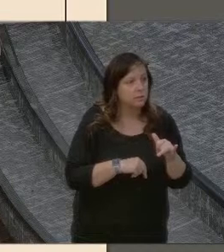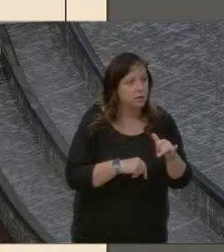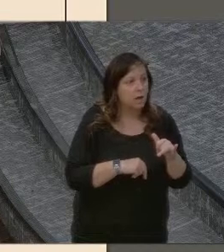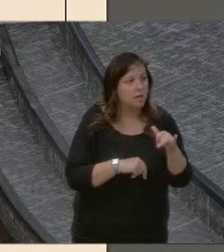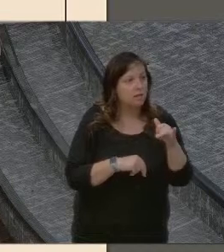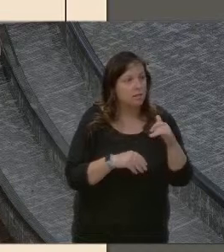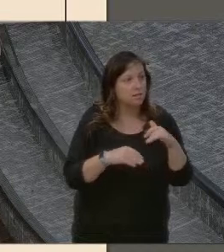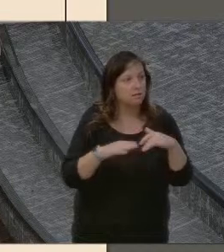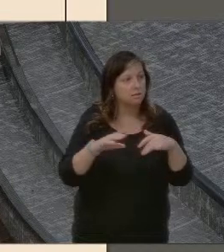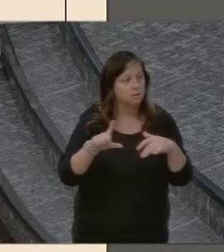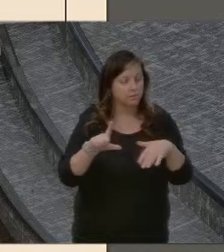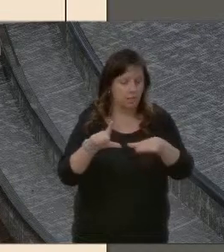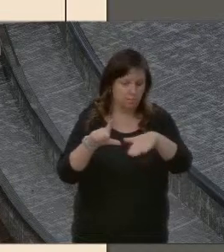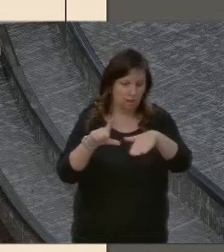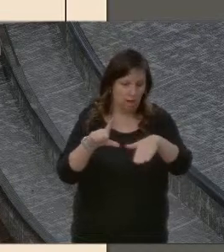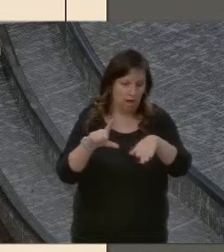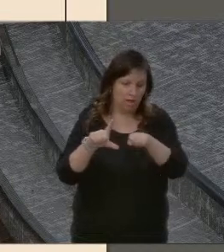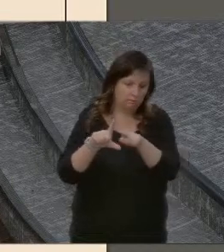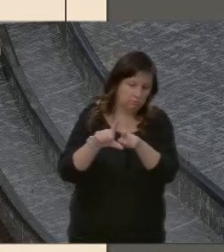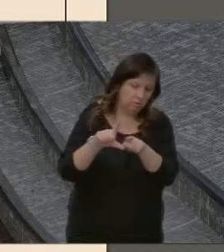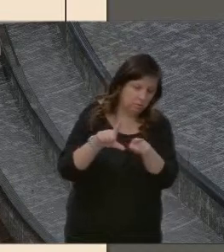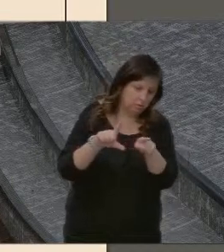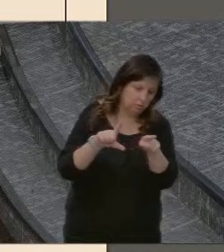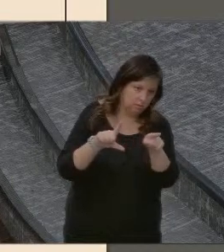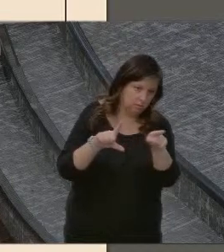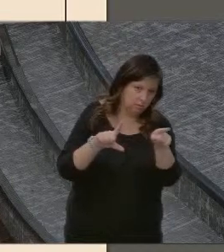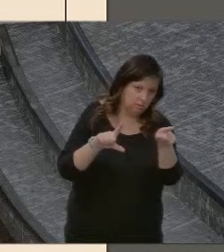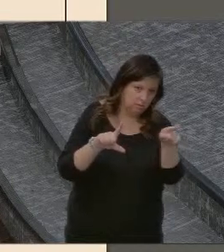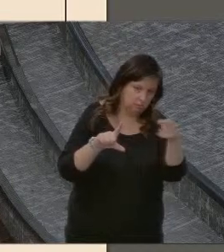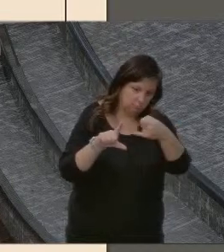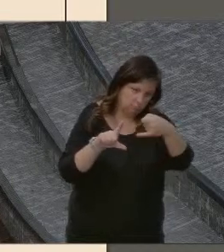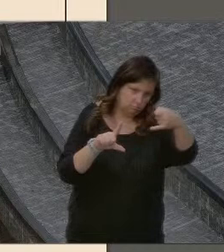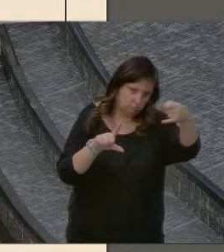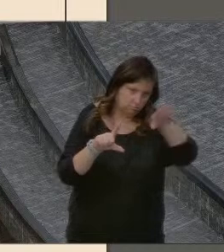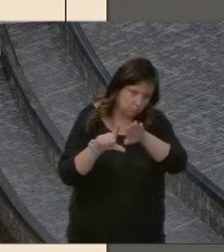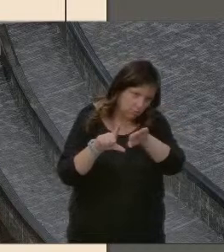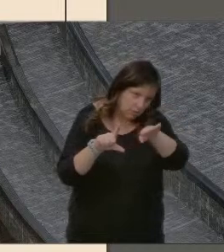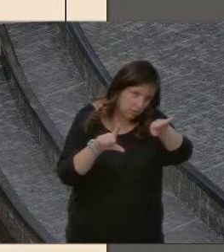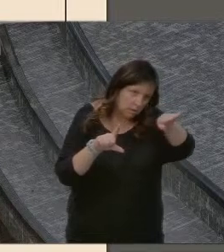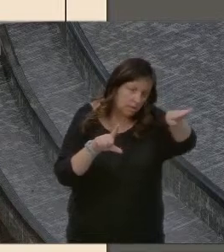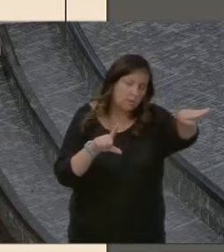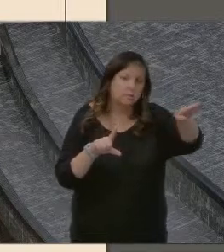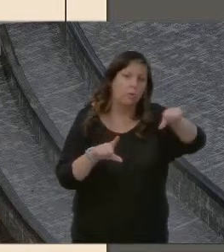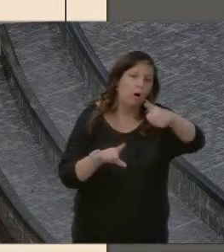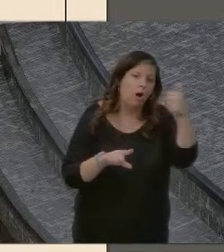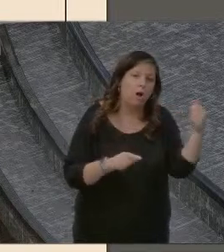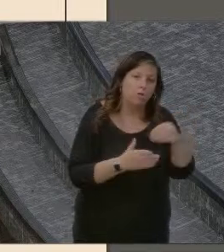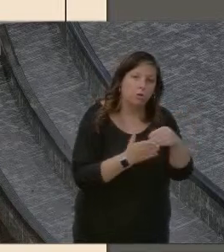other student race and ethnicity, there was more of a variation.